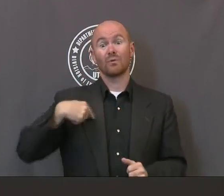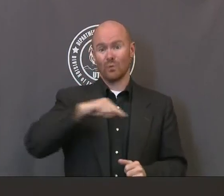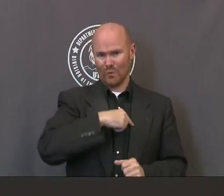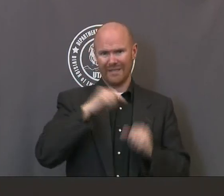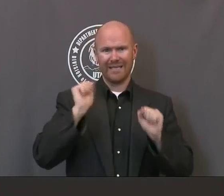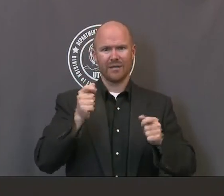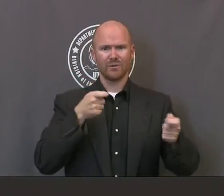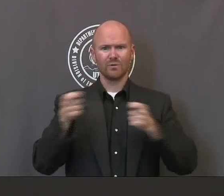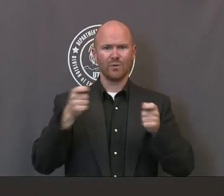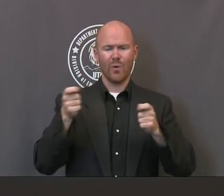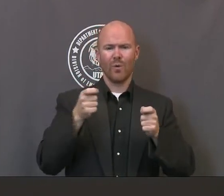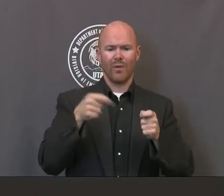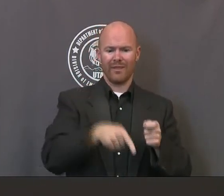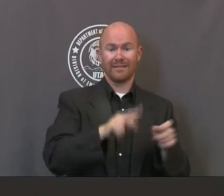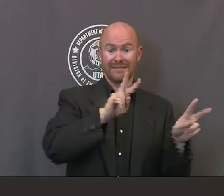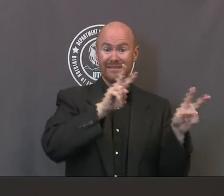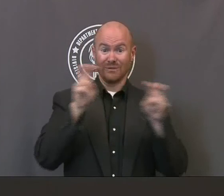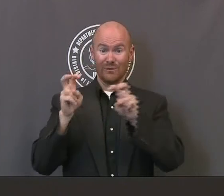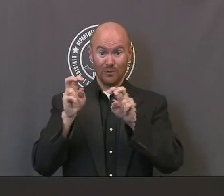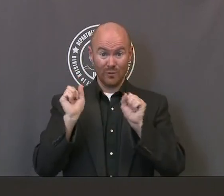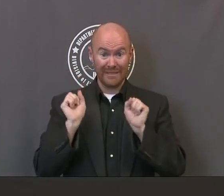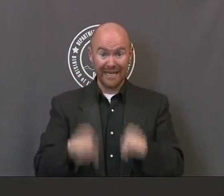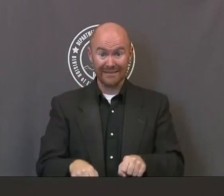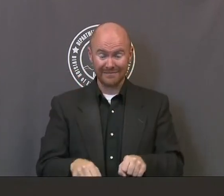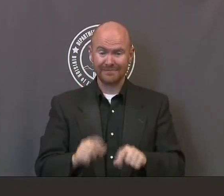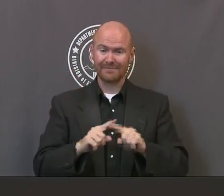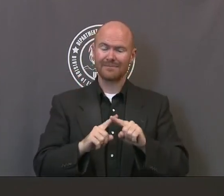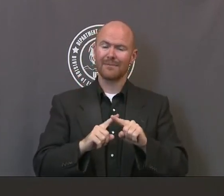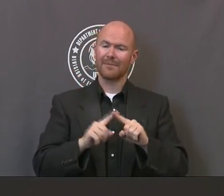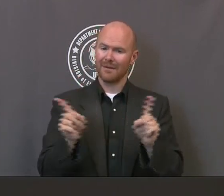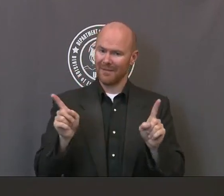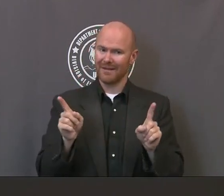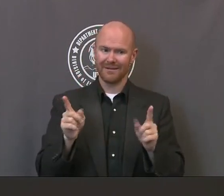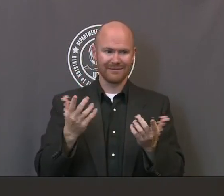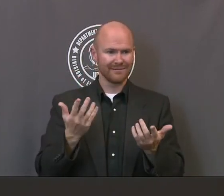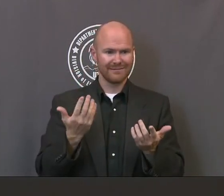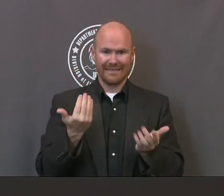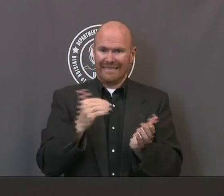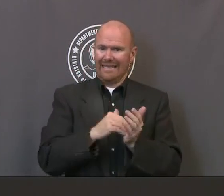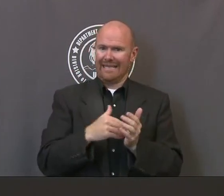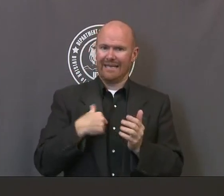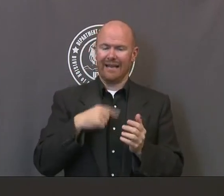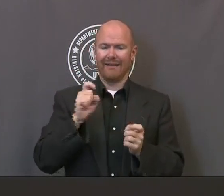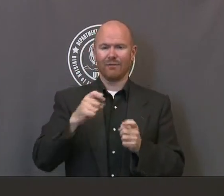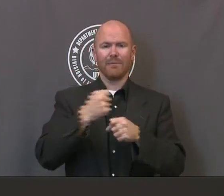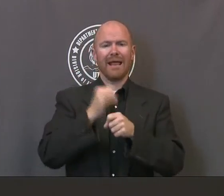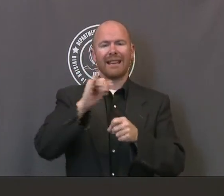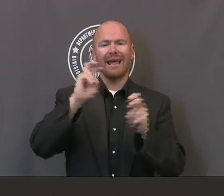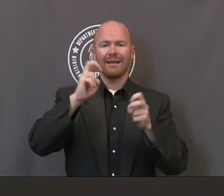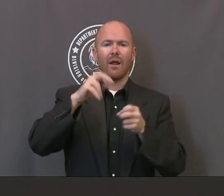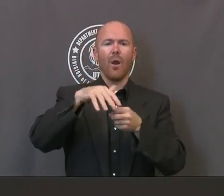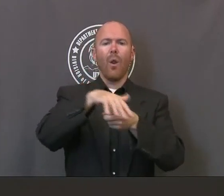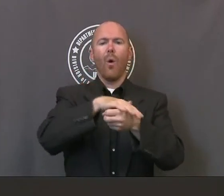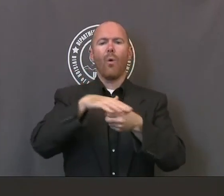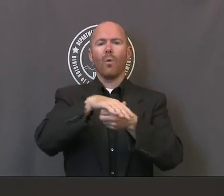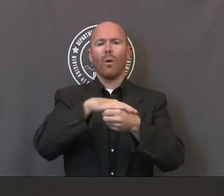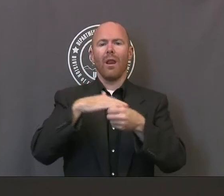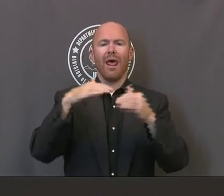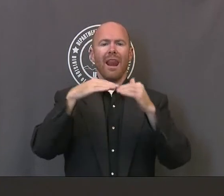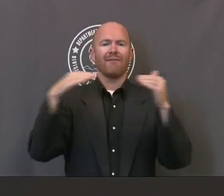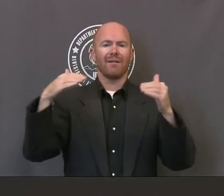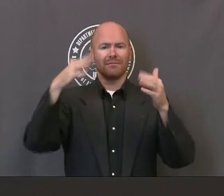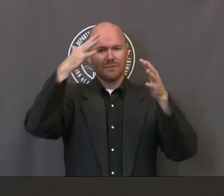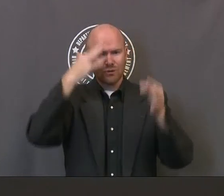outcome of this issue. But we're trying to make that at a more localized level so that the local communities can make